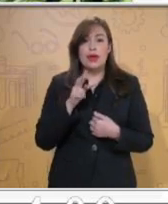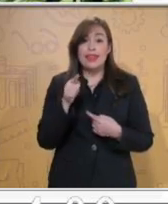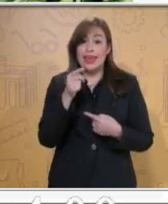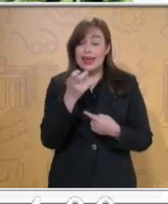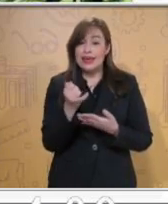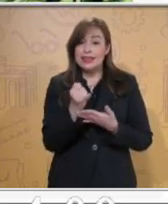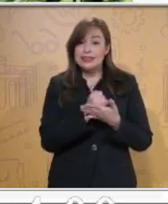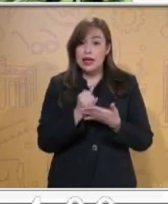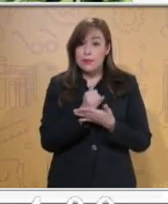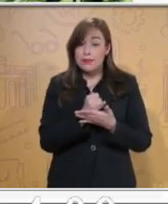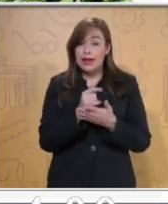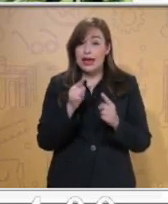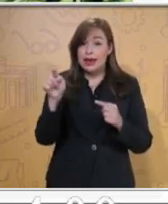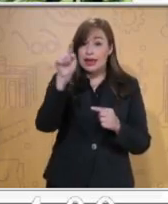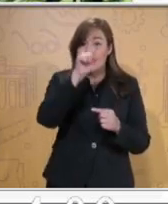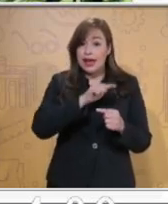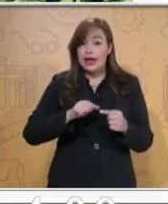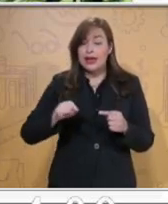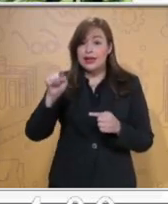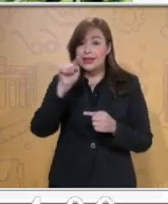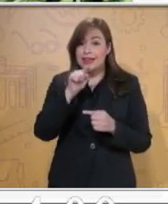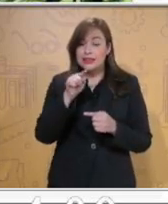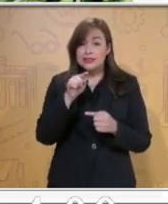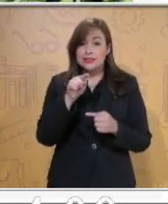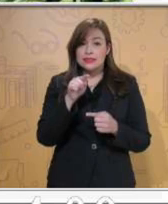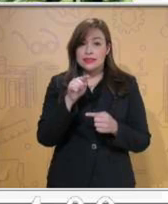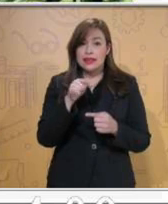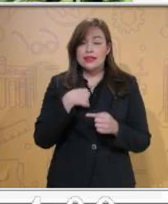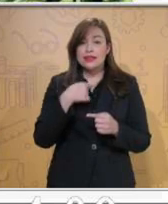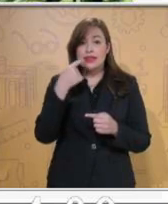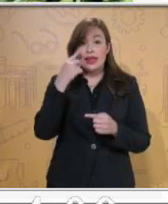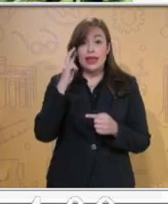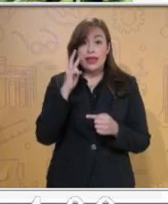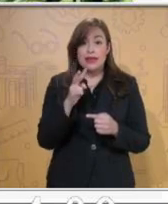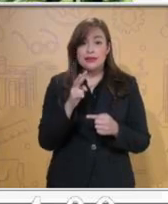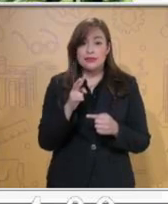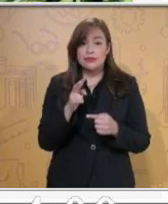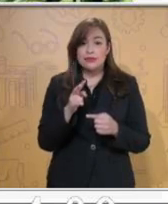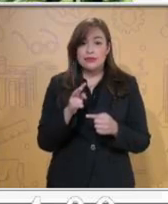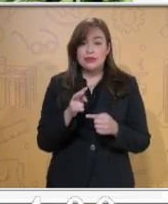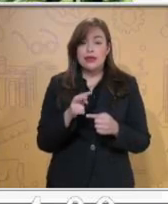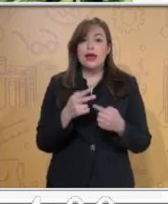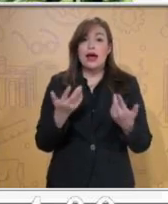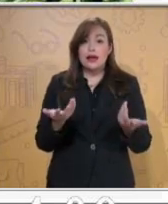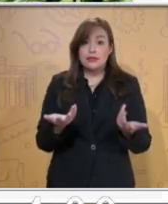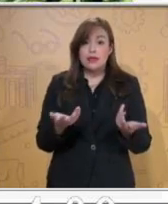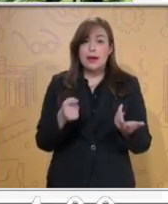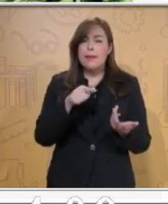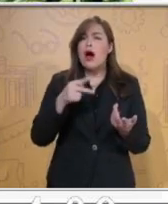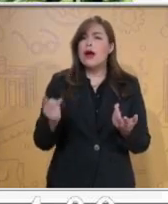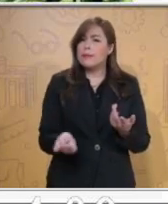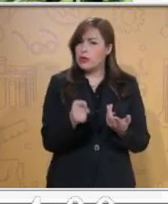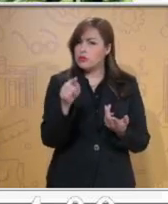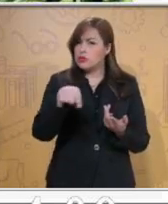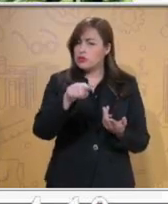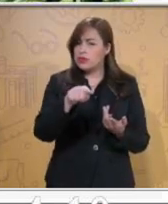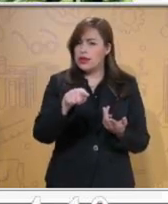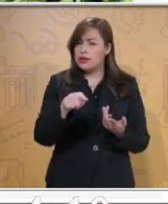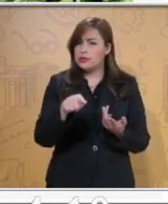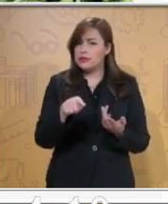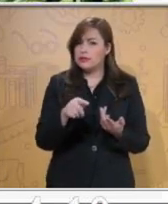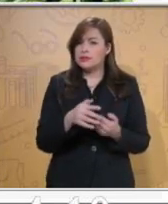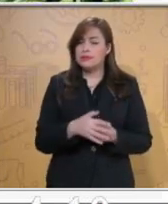that has a circle, it's about Snow White. Now, ask yourself, Snow